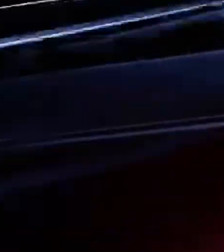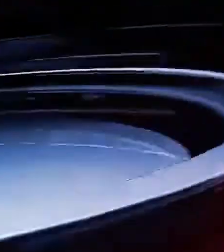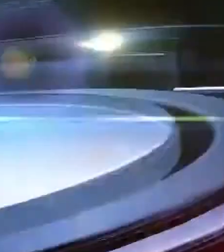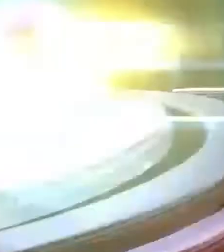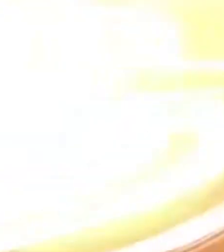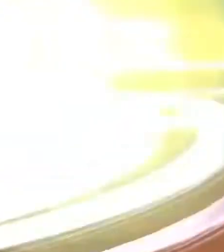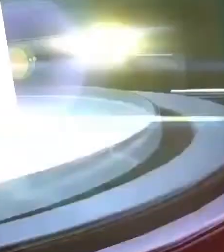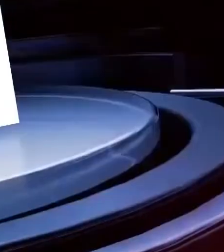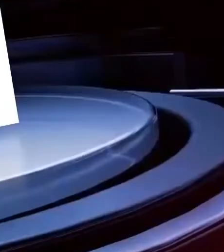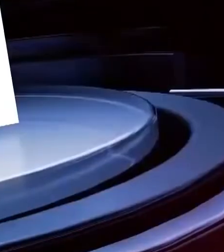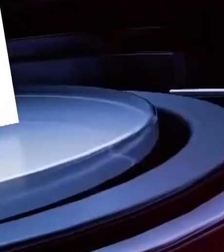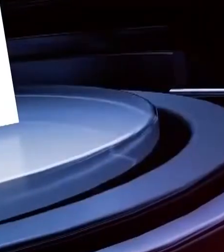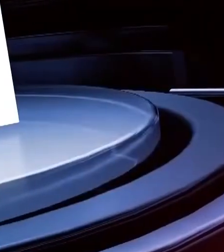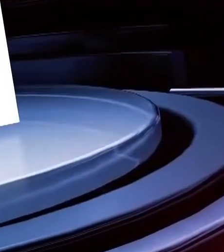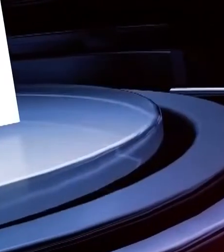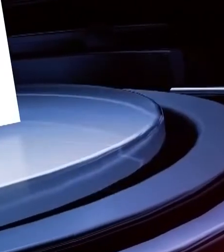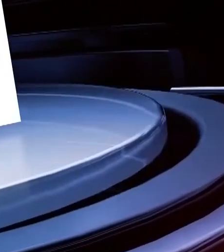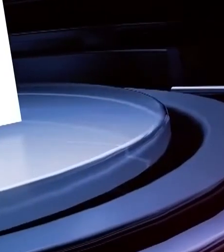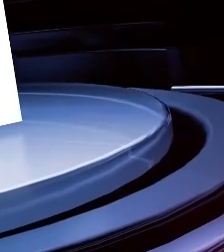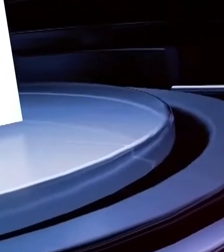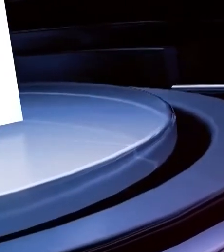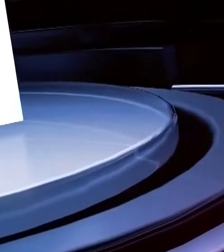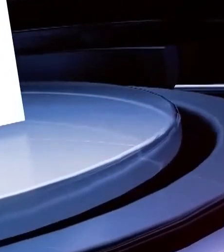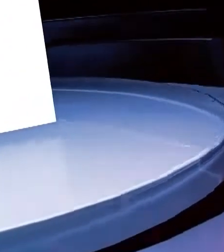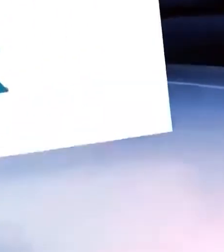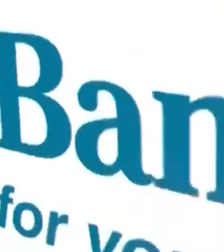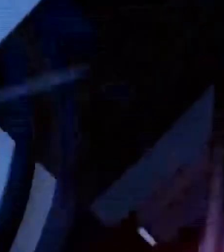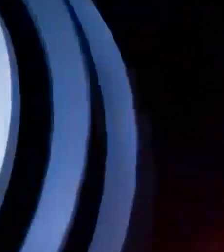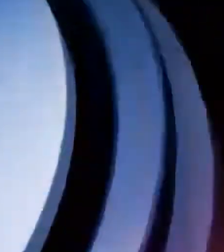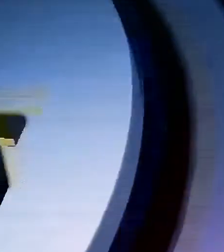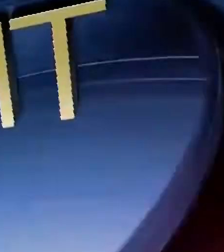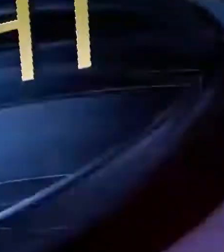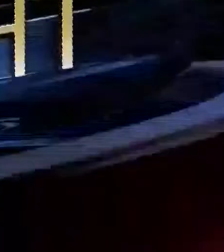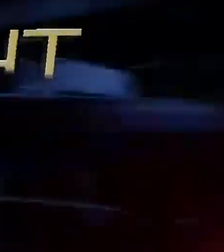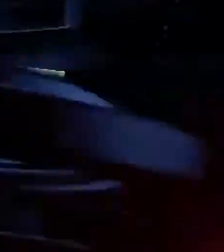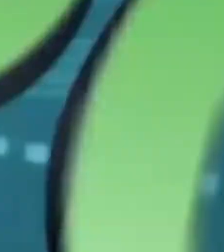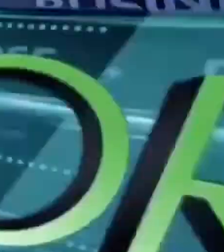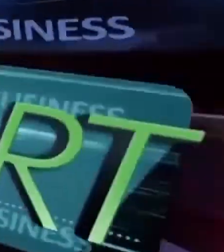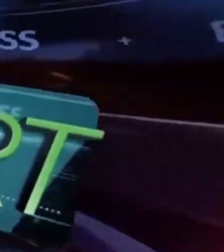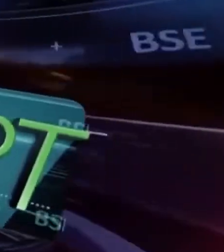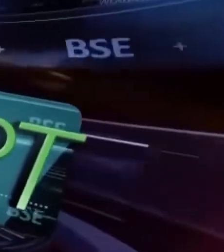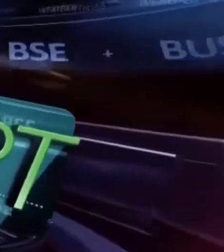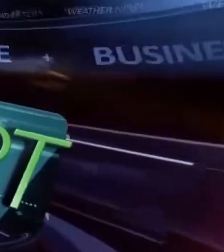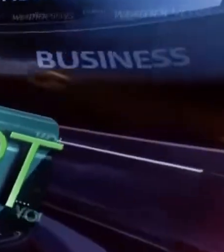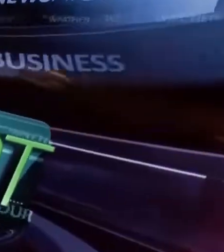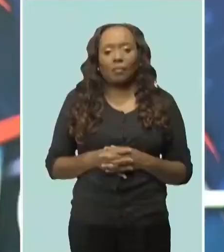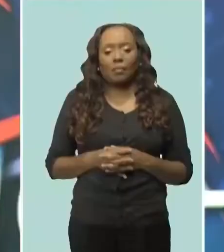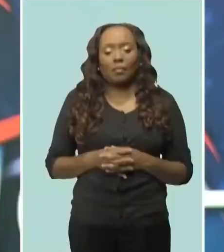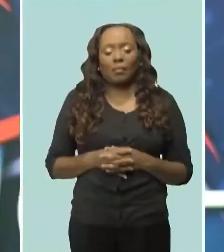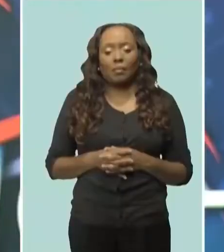you with the compliments of Republic Bank. We're the one for you.